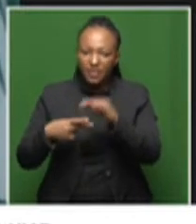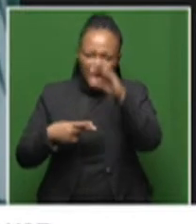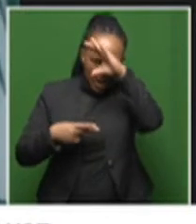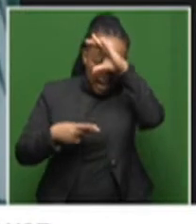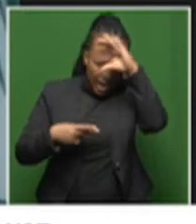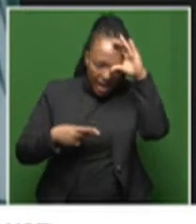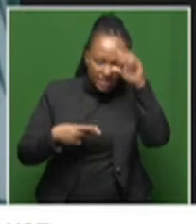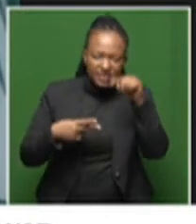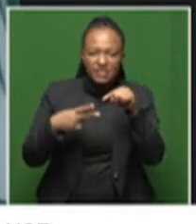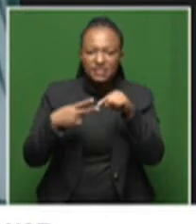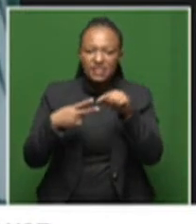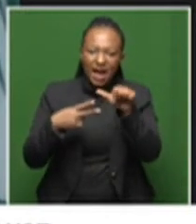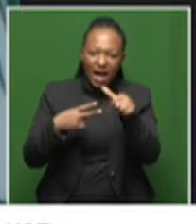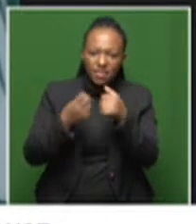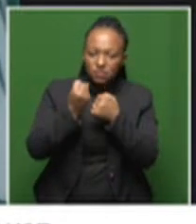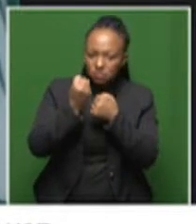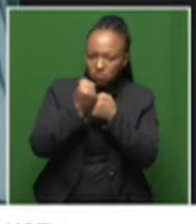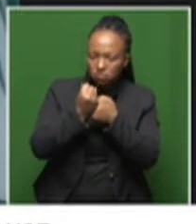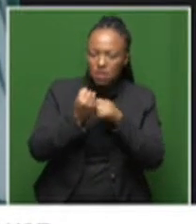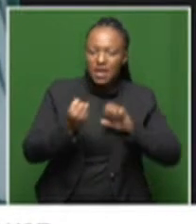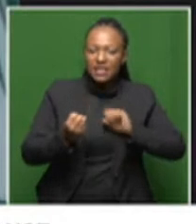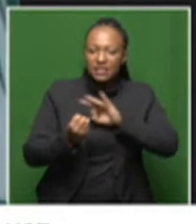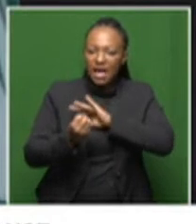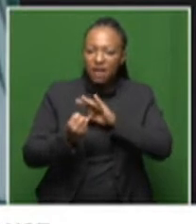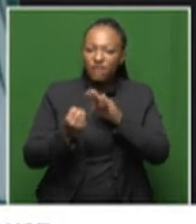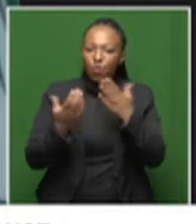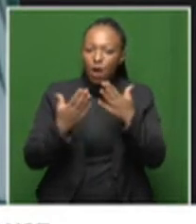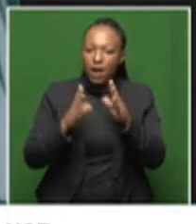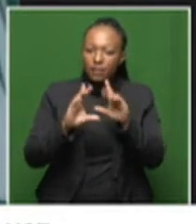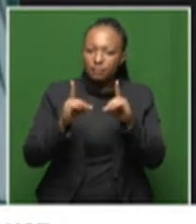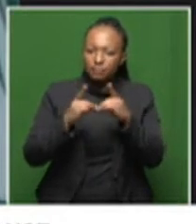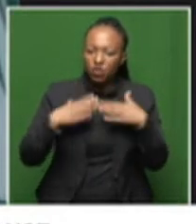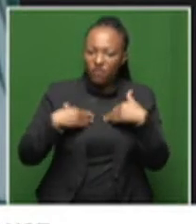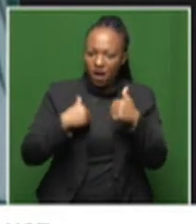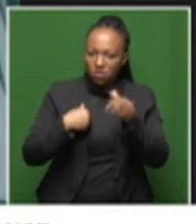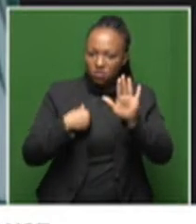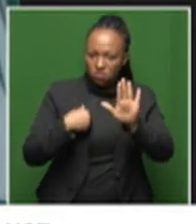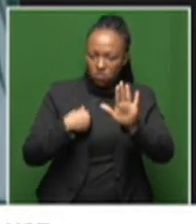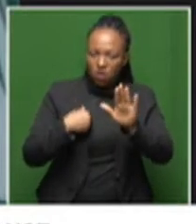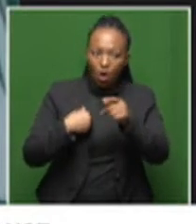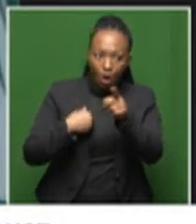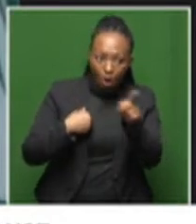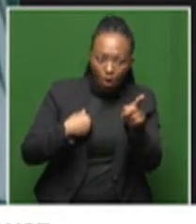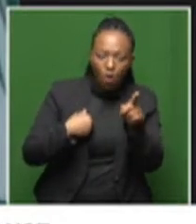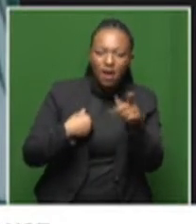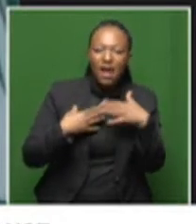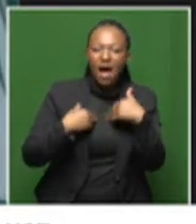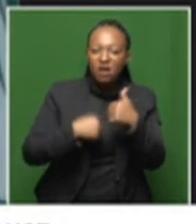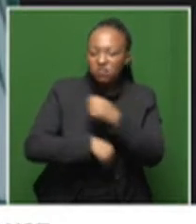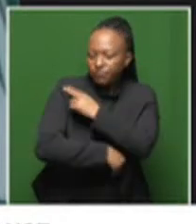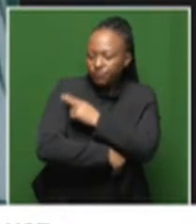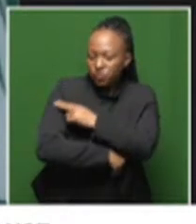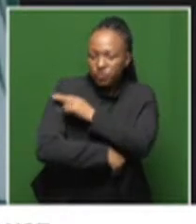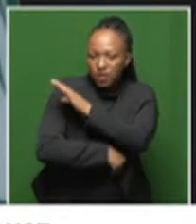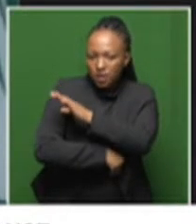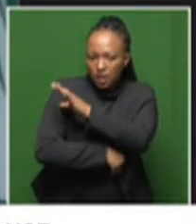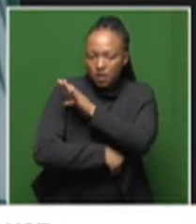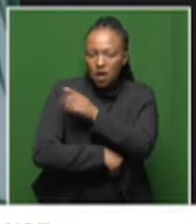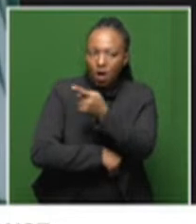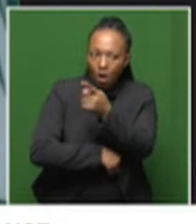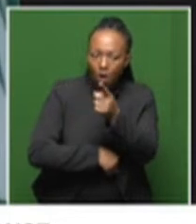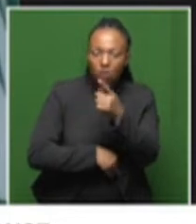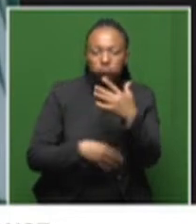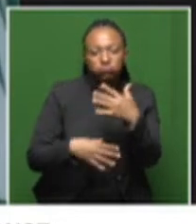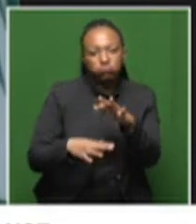other supporting staff in the healthcare centers, all men and women in